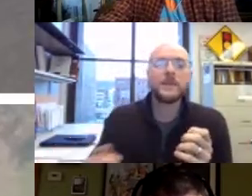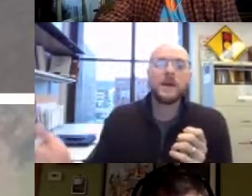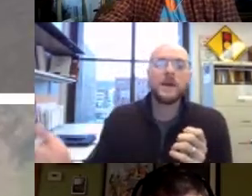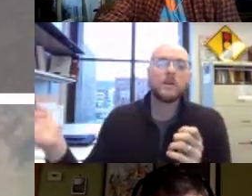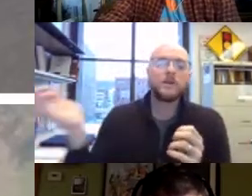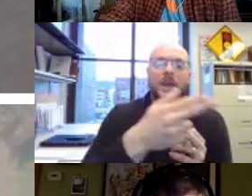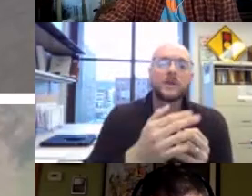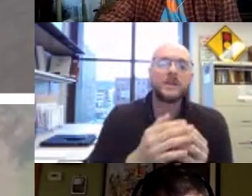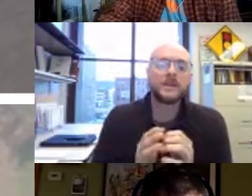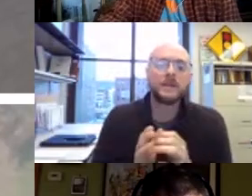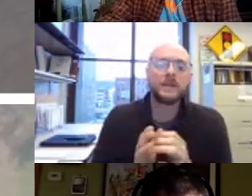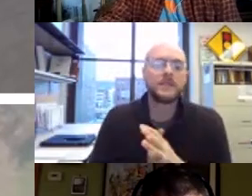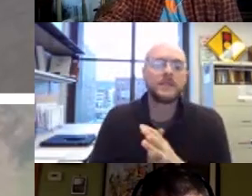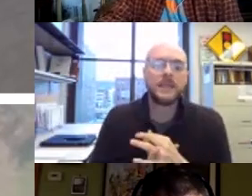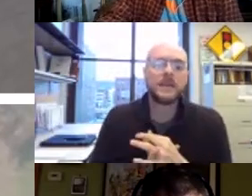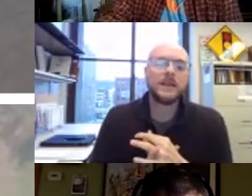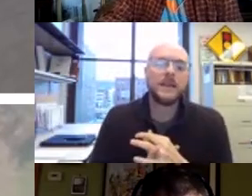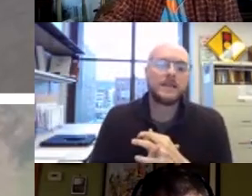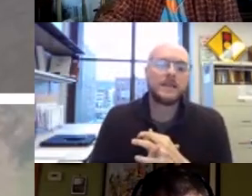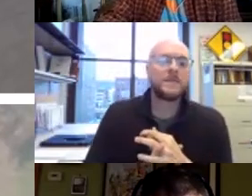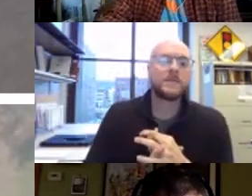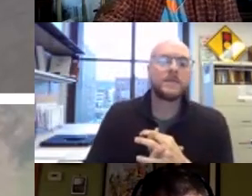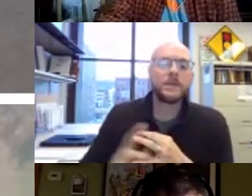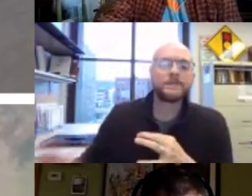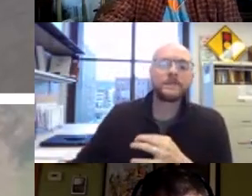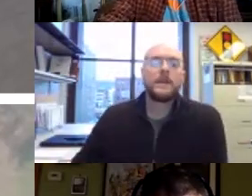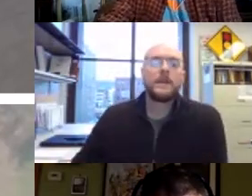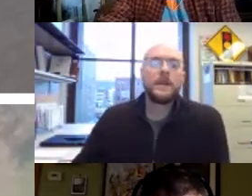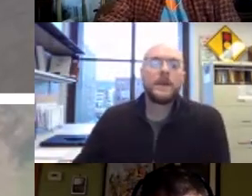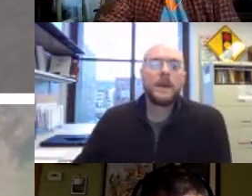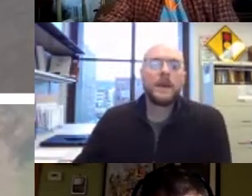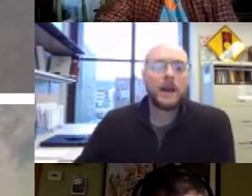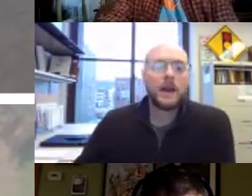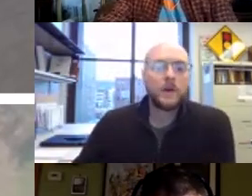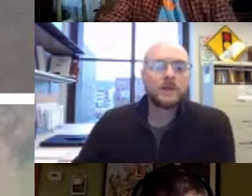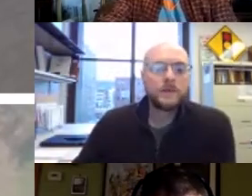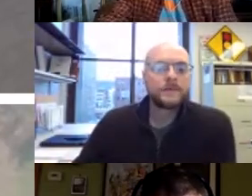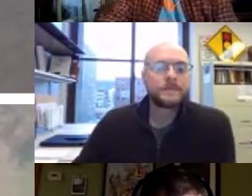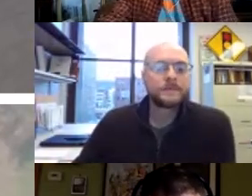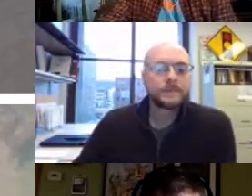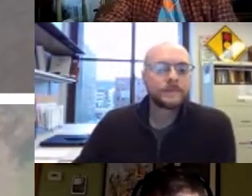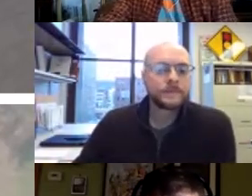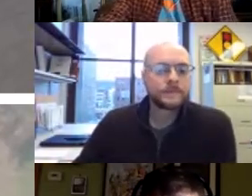buffer. Also a protected facility in the northbound direction. Go ahead, Ricardo.